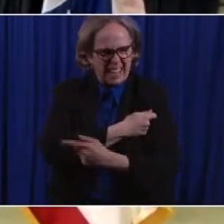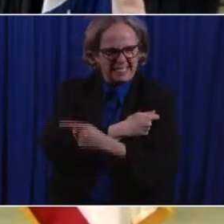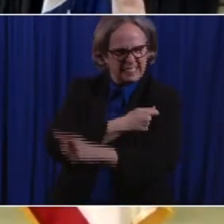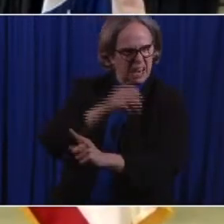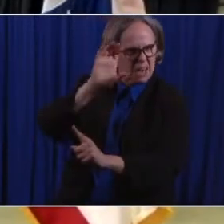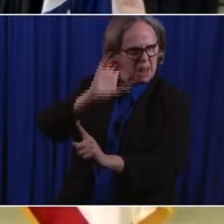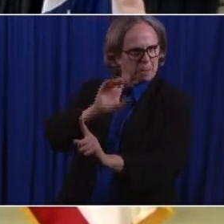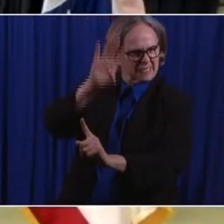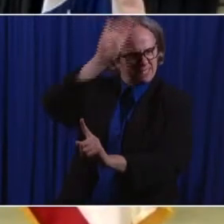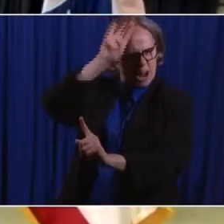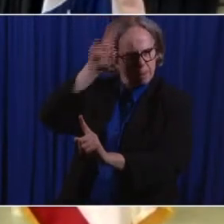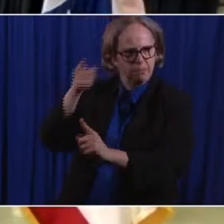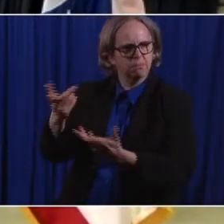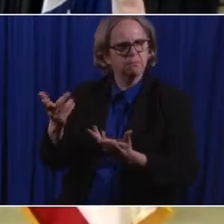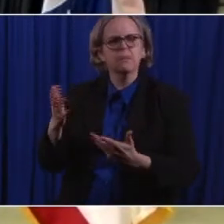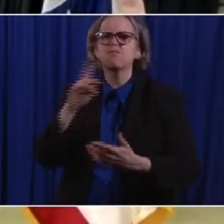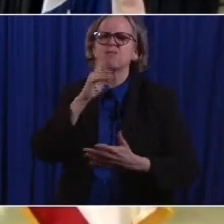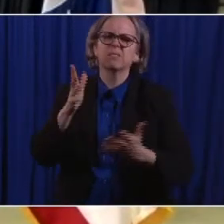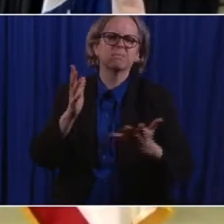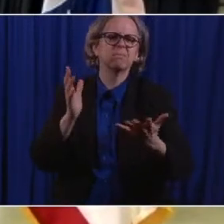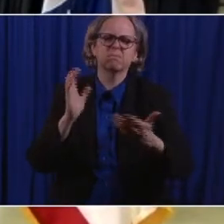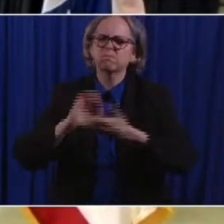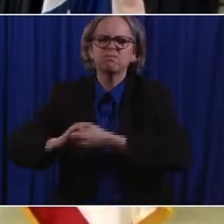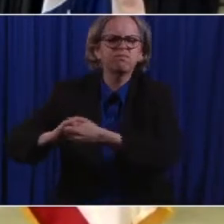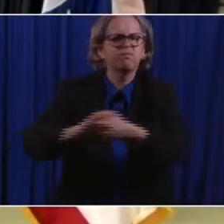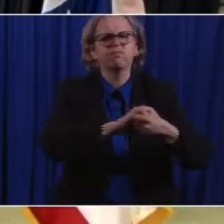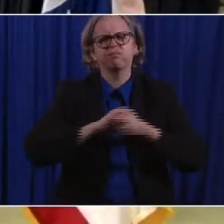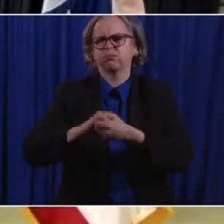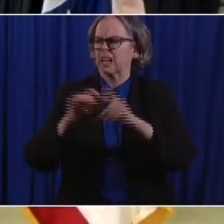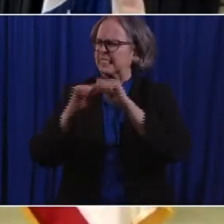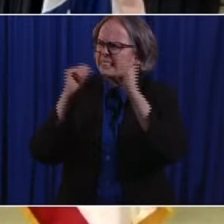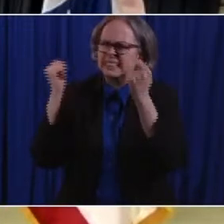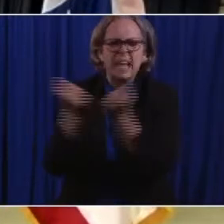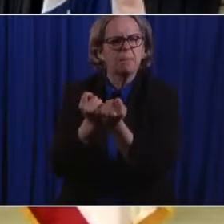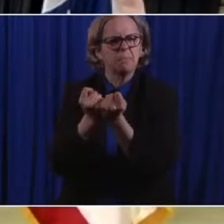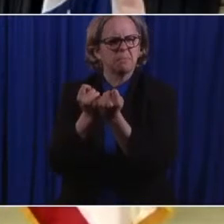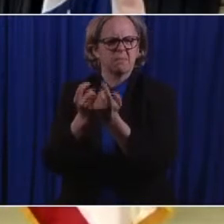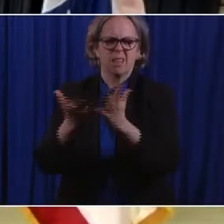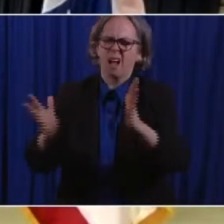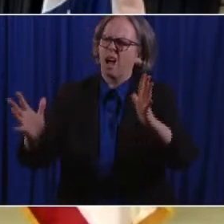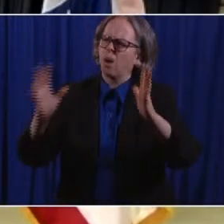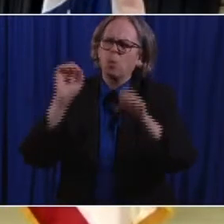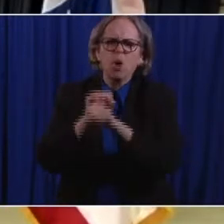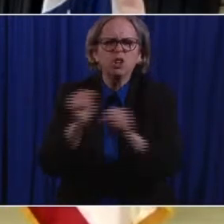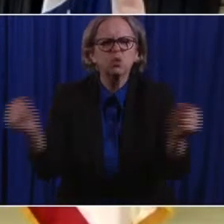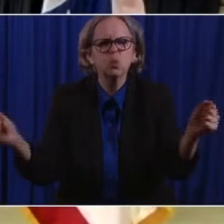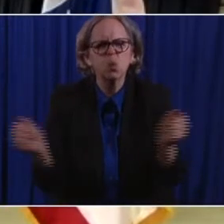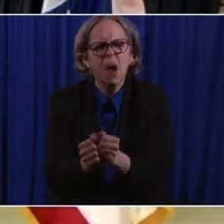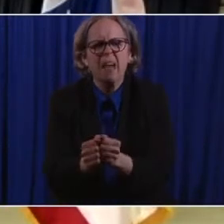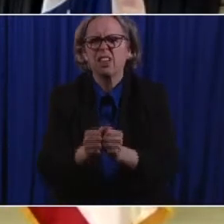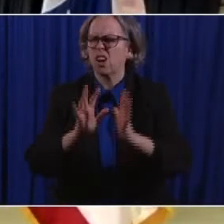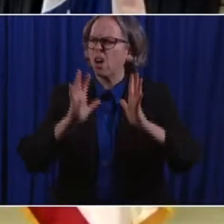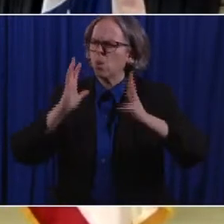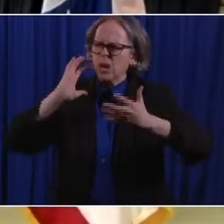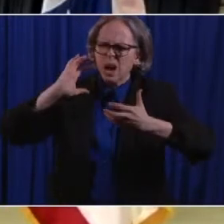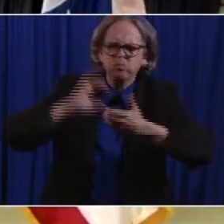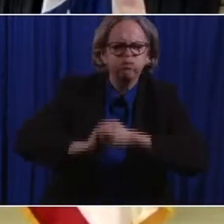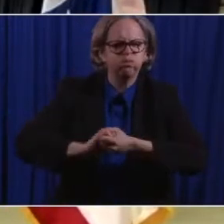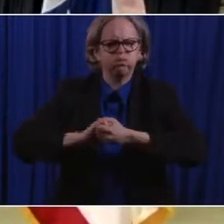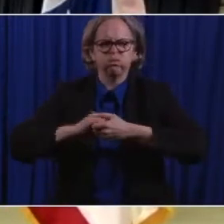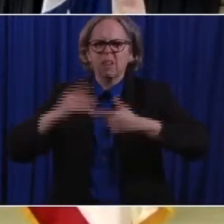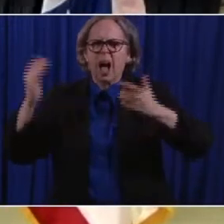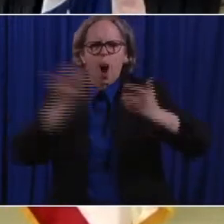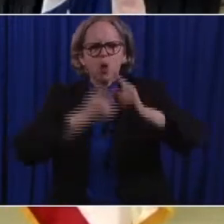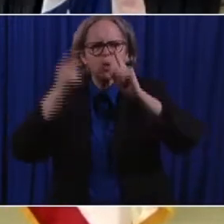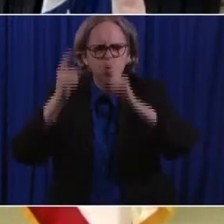pulling together, solving the problem of the coronavirus by getting vaccinations in people's arms.